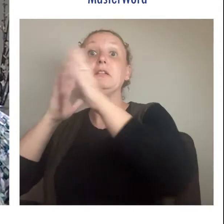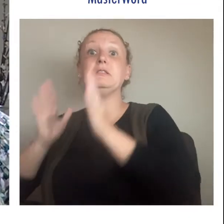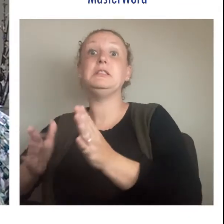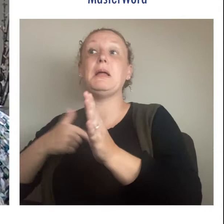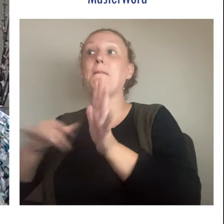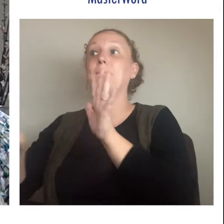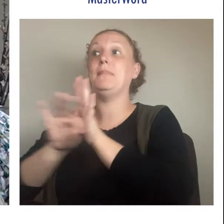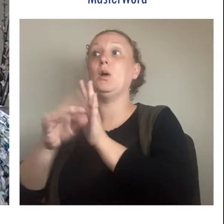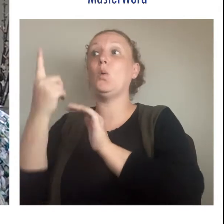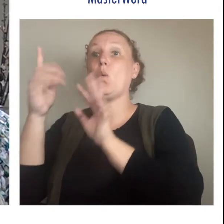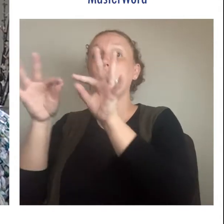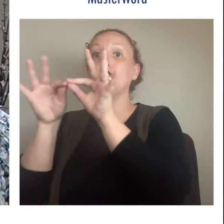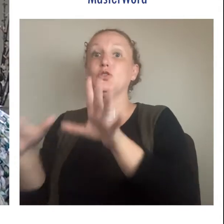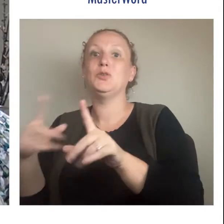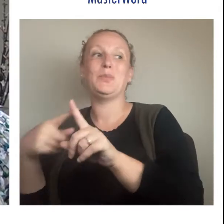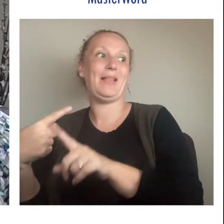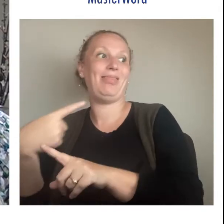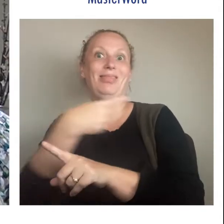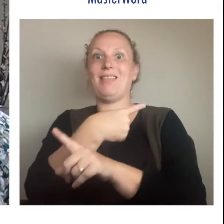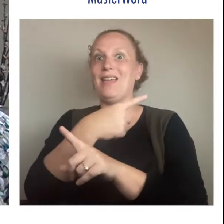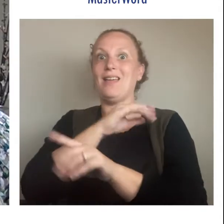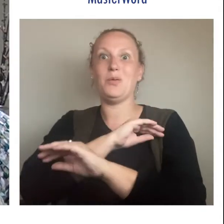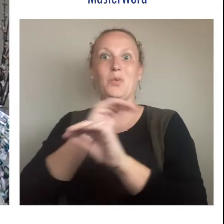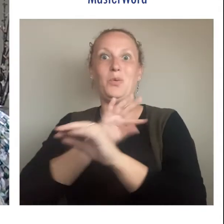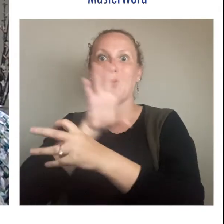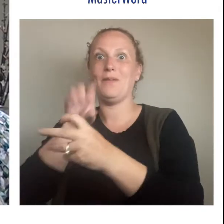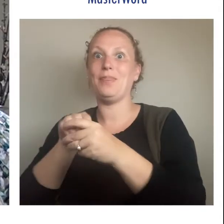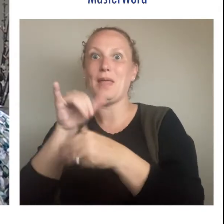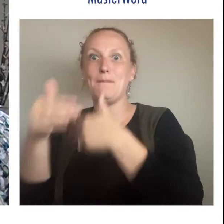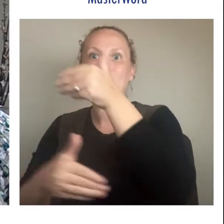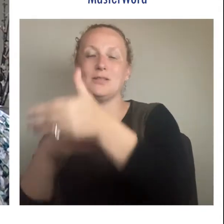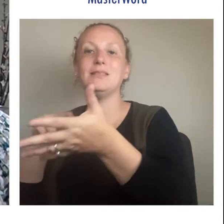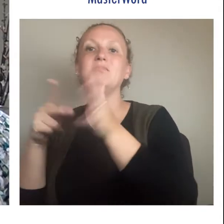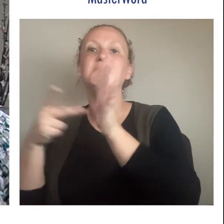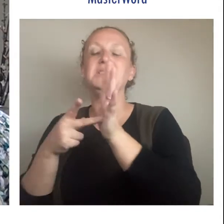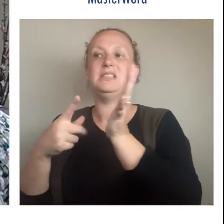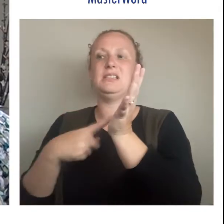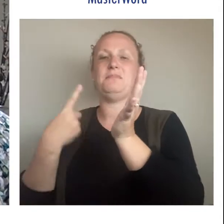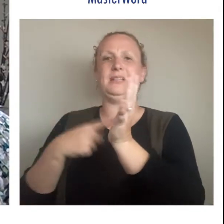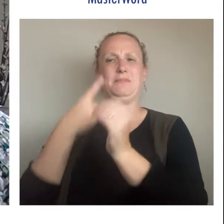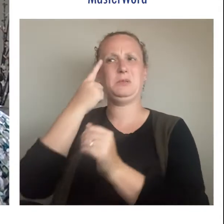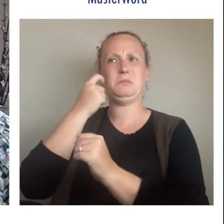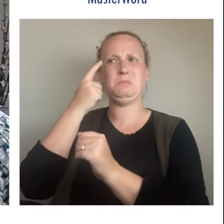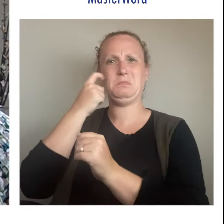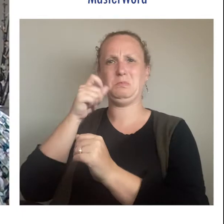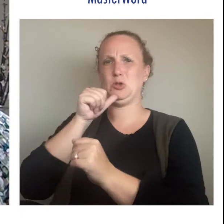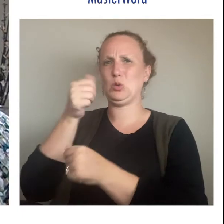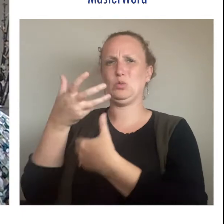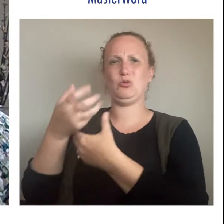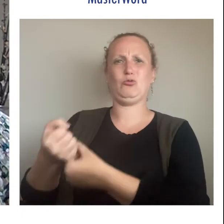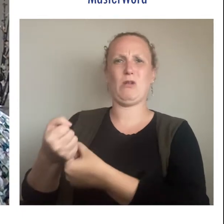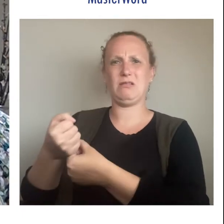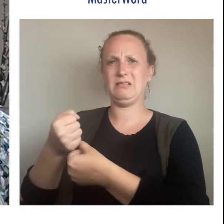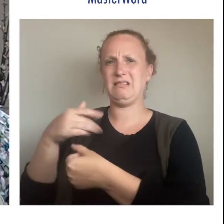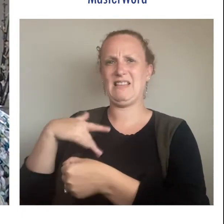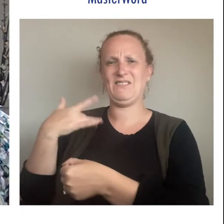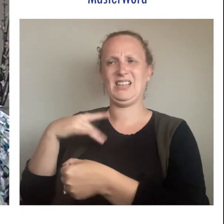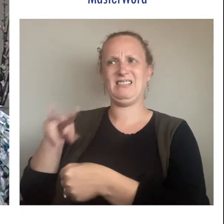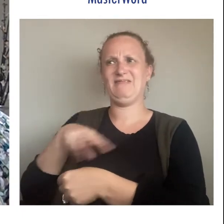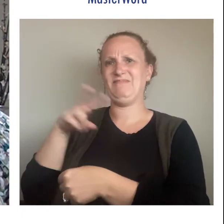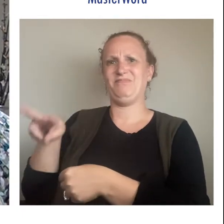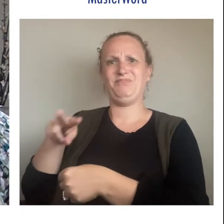side may have brought to do the interpretation, or where really have a problem with the other side's